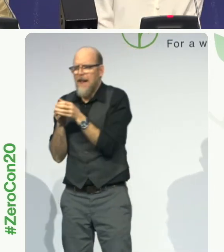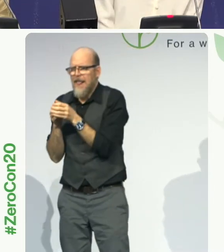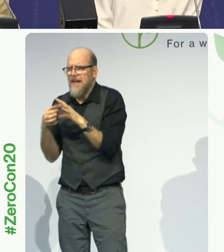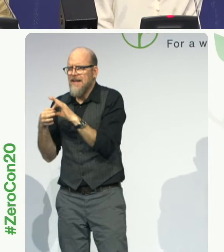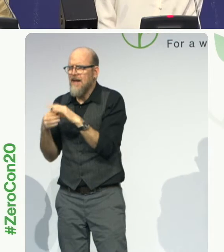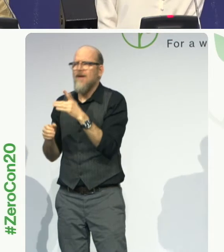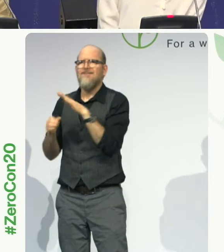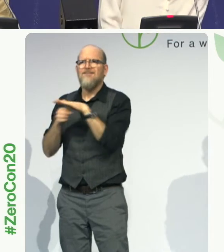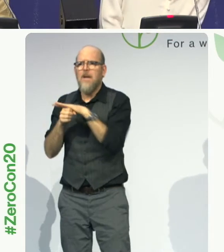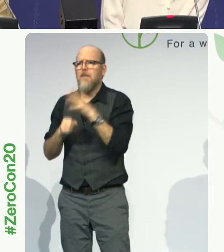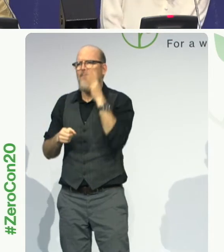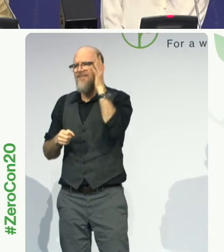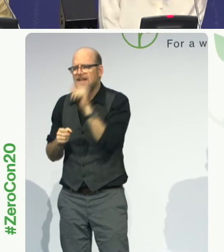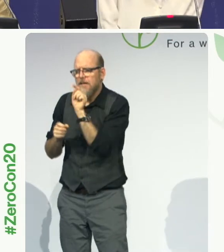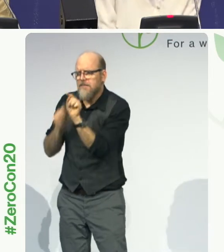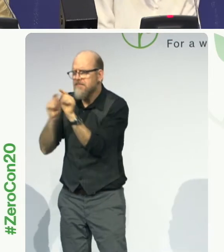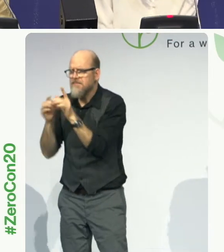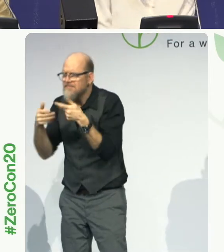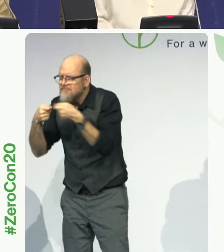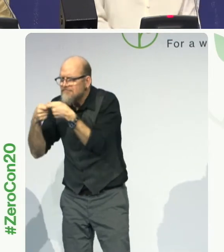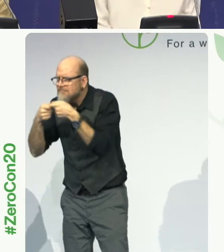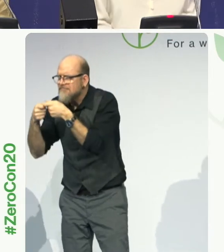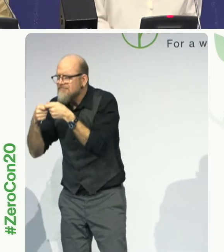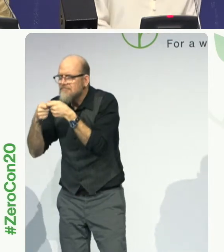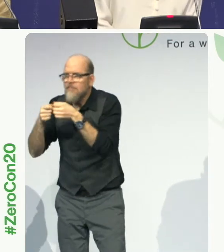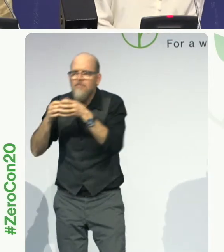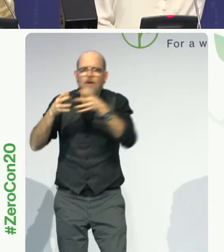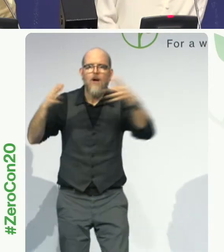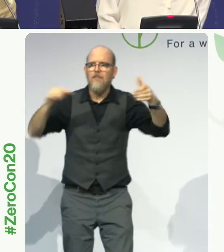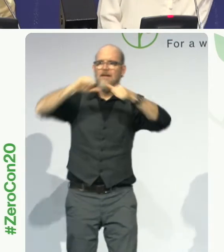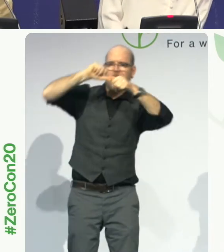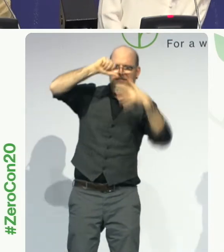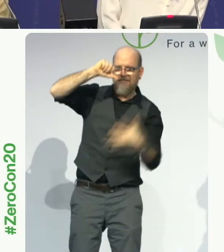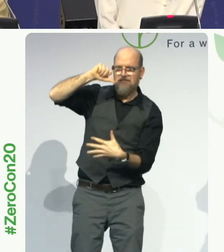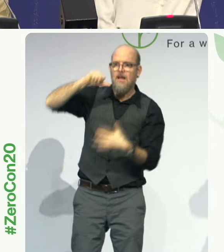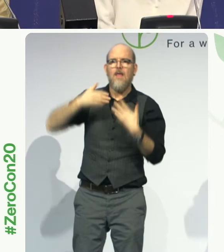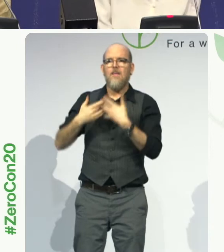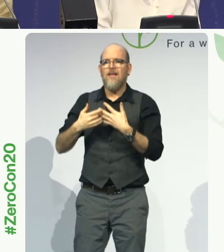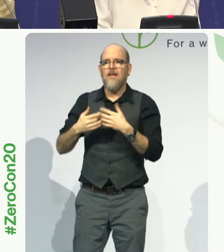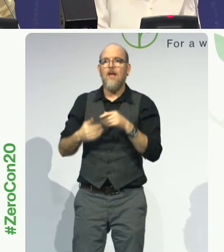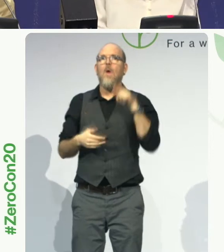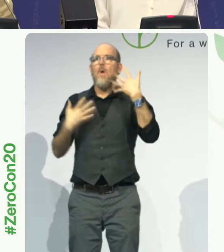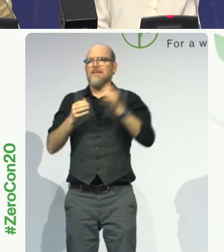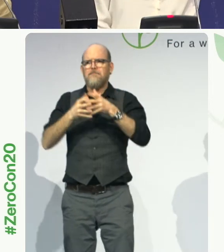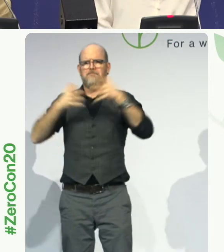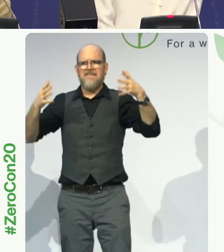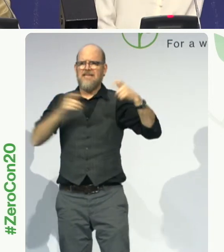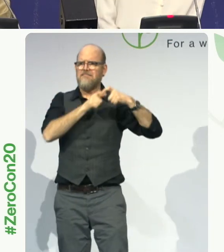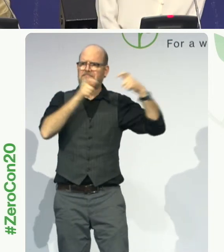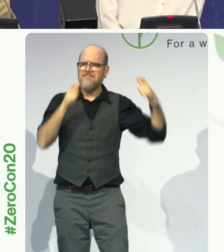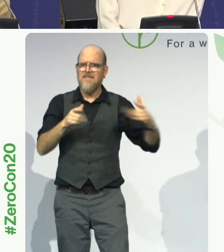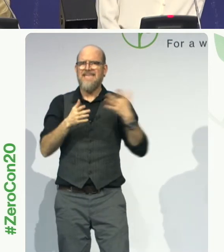leading organization in Latin America. Today, using a community-based rehabilitation strategy, ADISA offers healthcare,